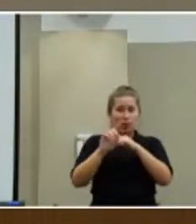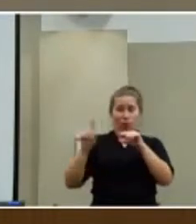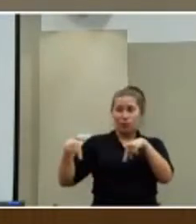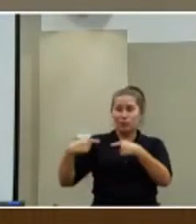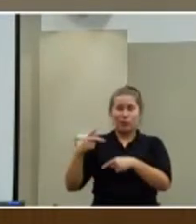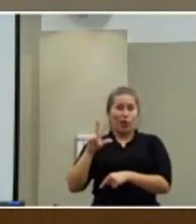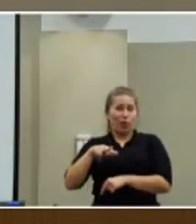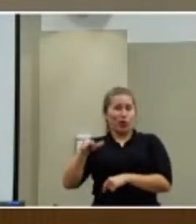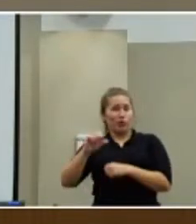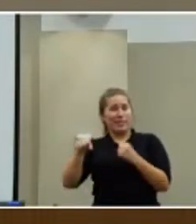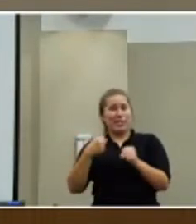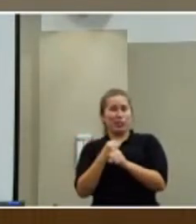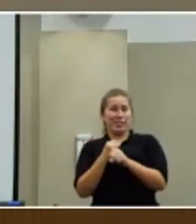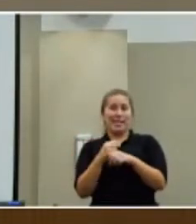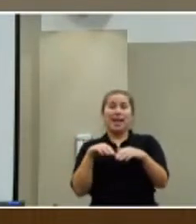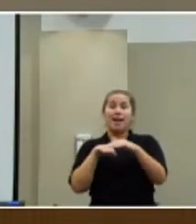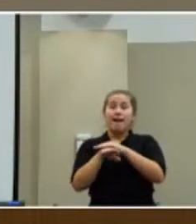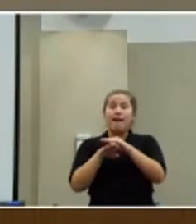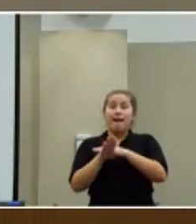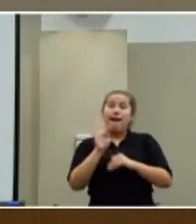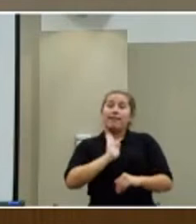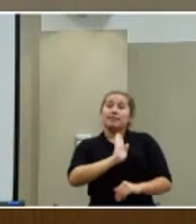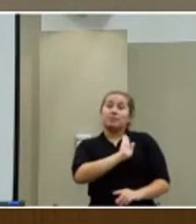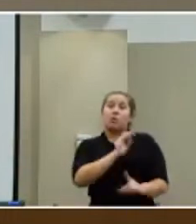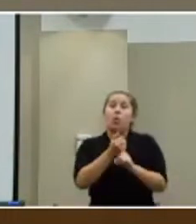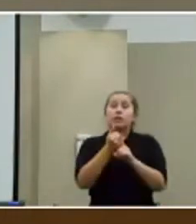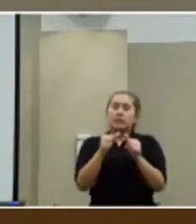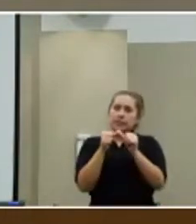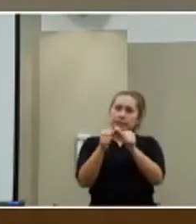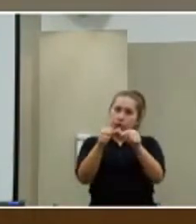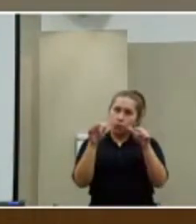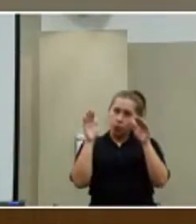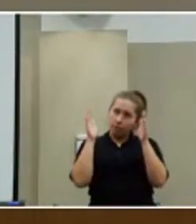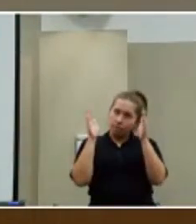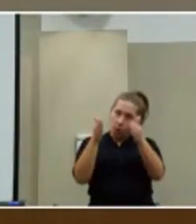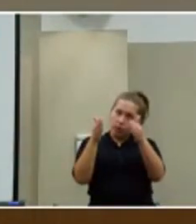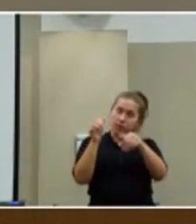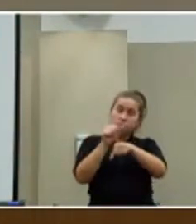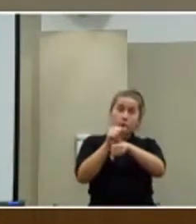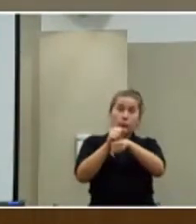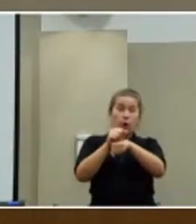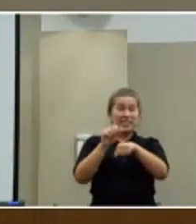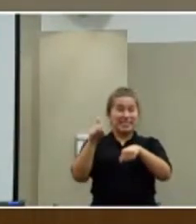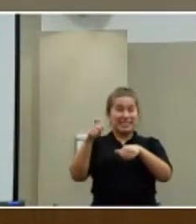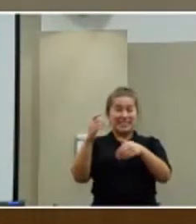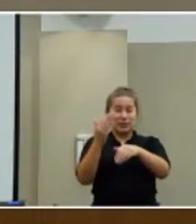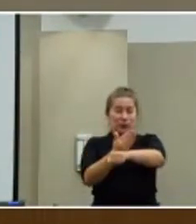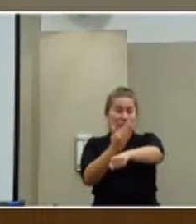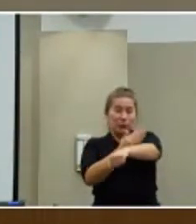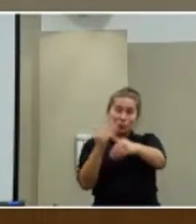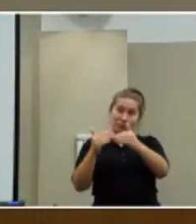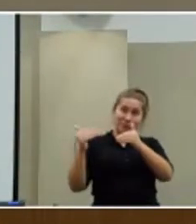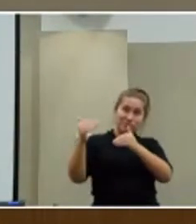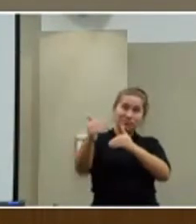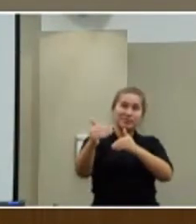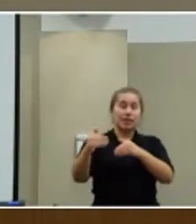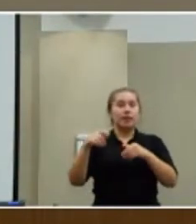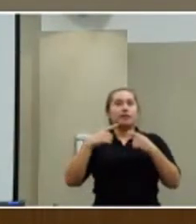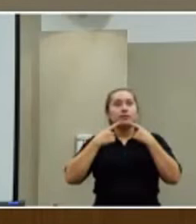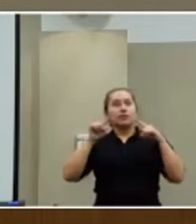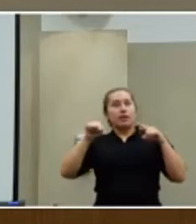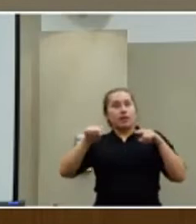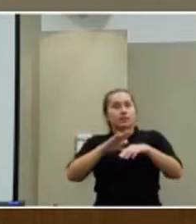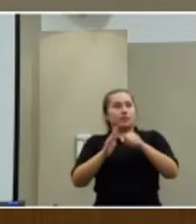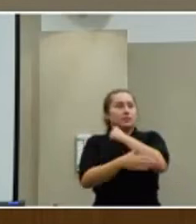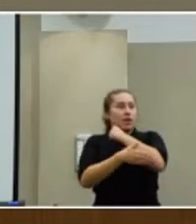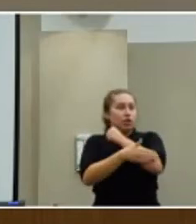The Access Board keeps its focus on the work that still needs to be done and make this country a fully accessible place